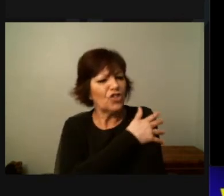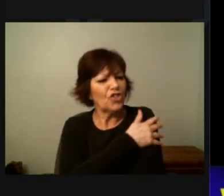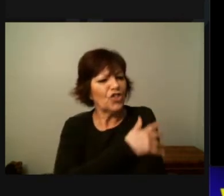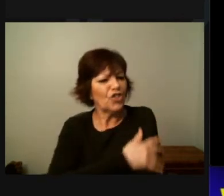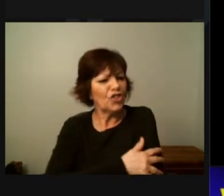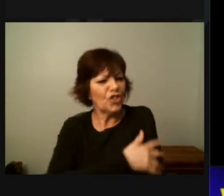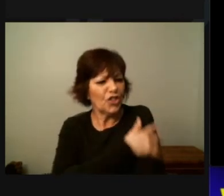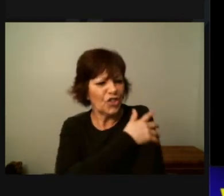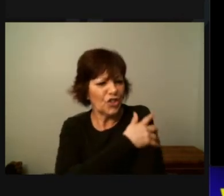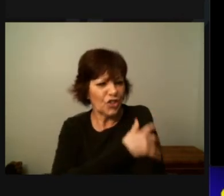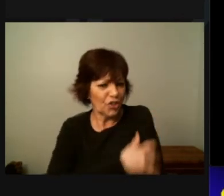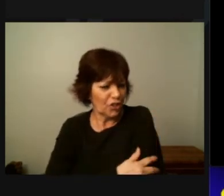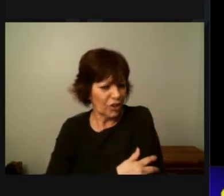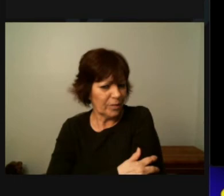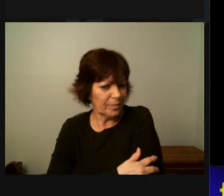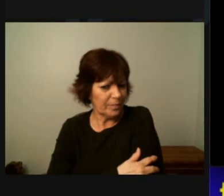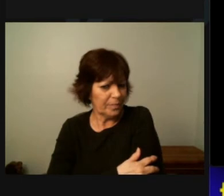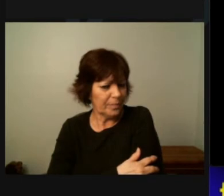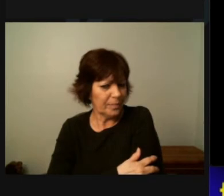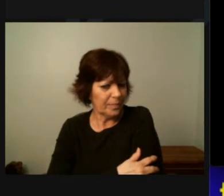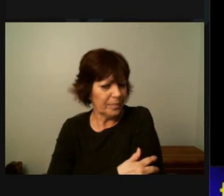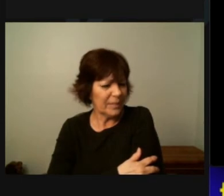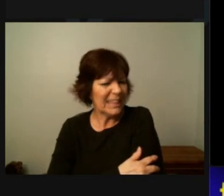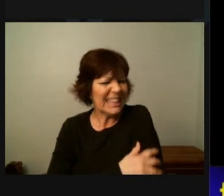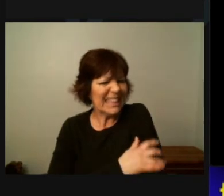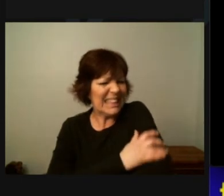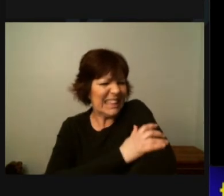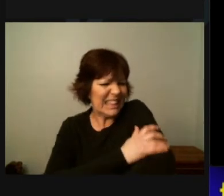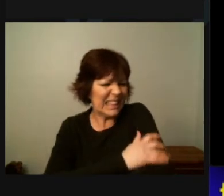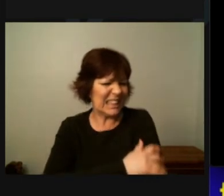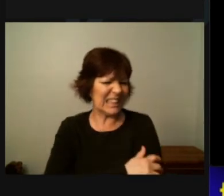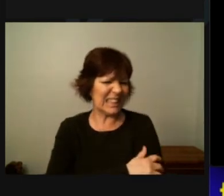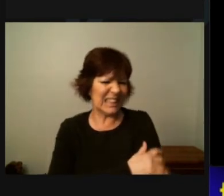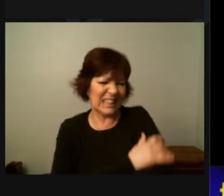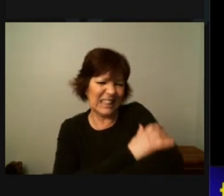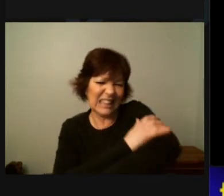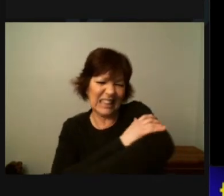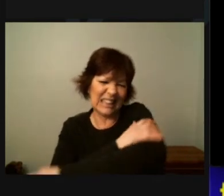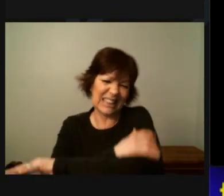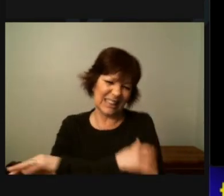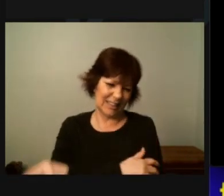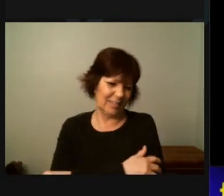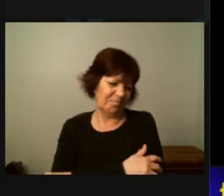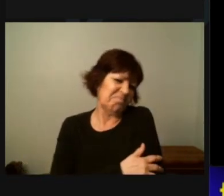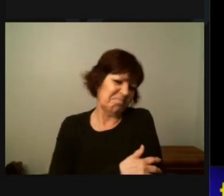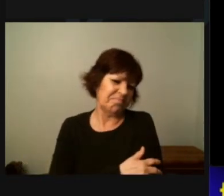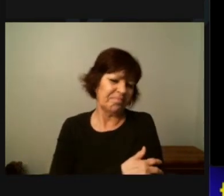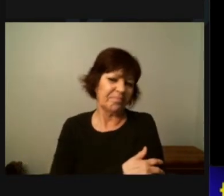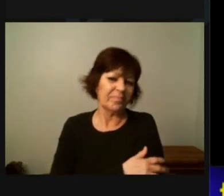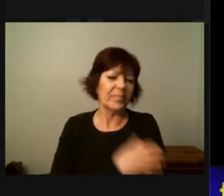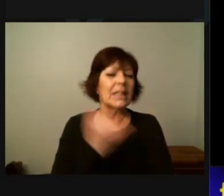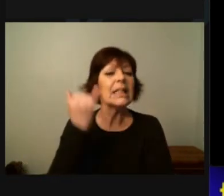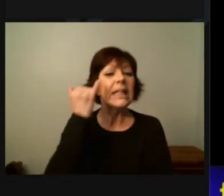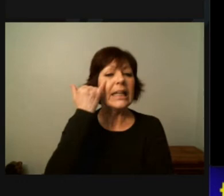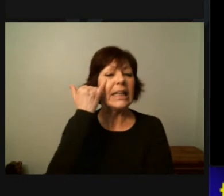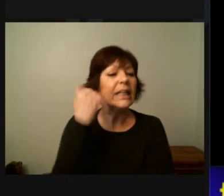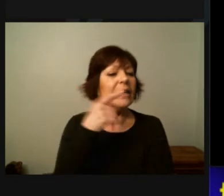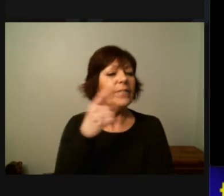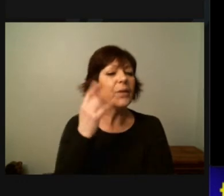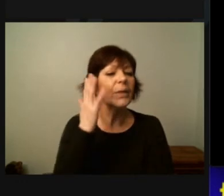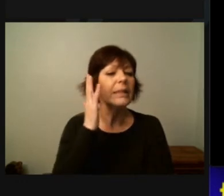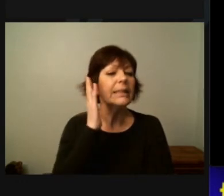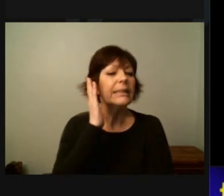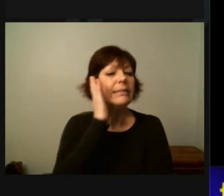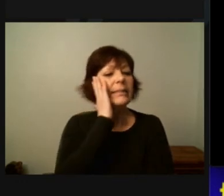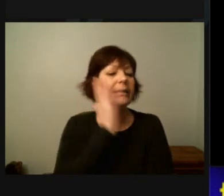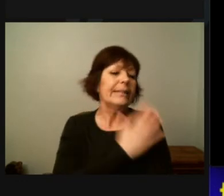that you got the vaccine in, and stiffness in your vaccination arm. So if you sleep on your left side,